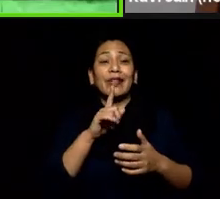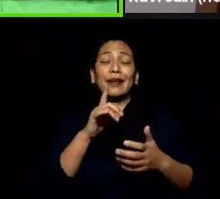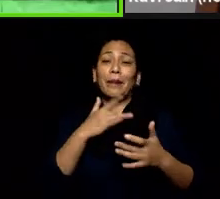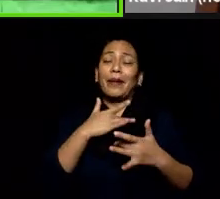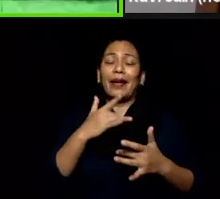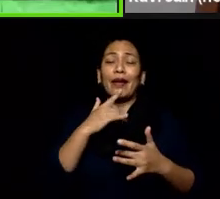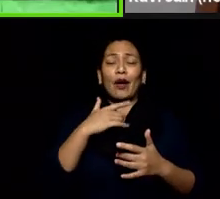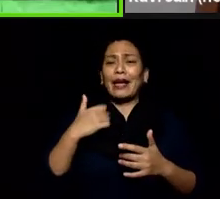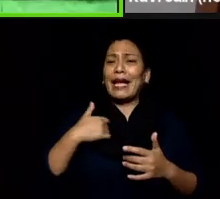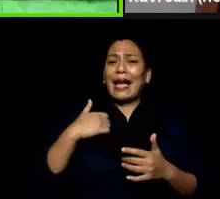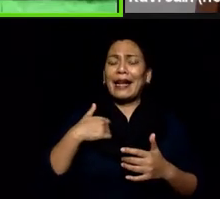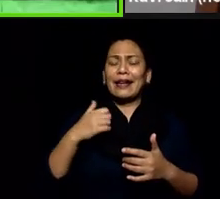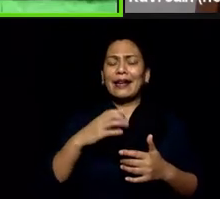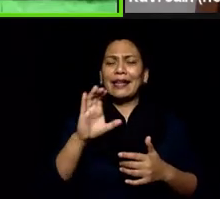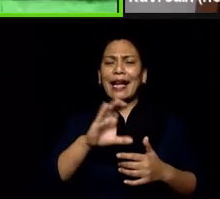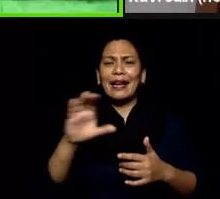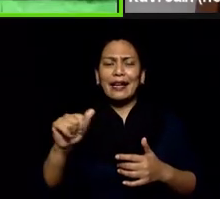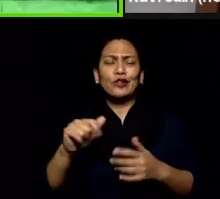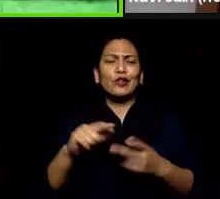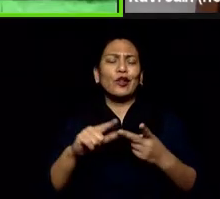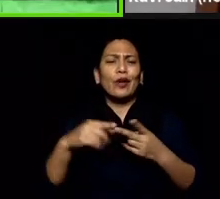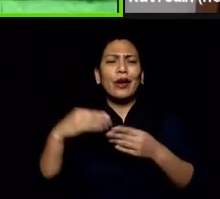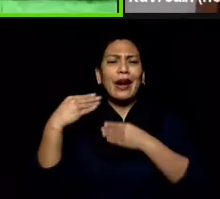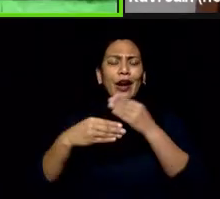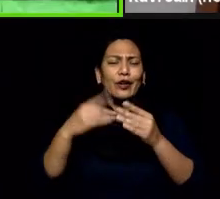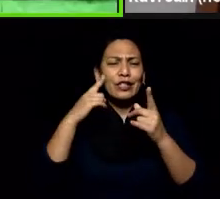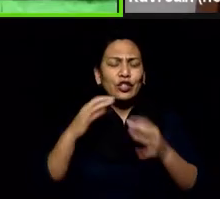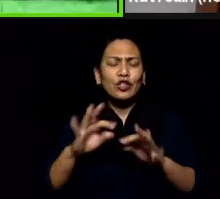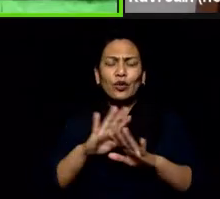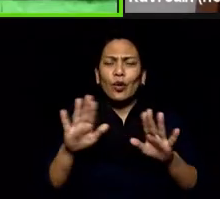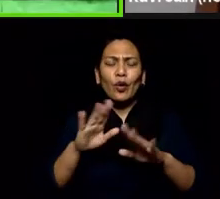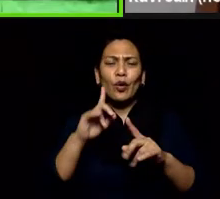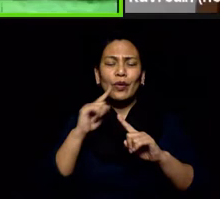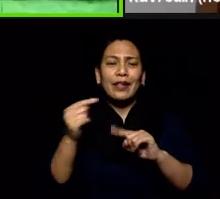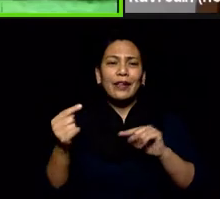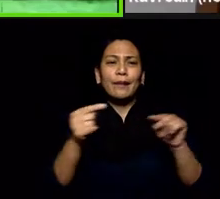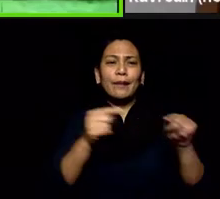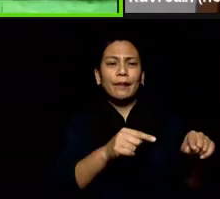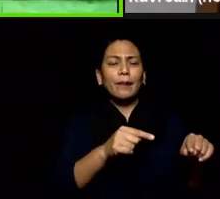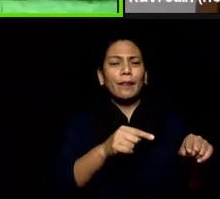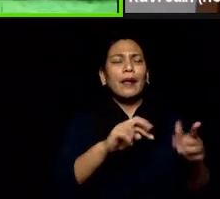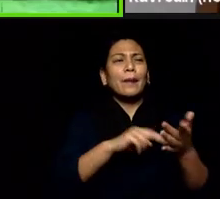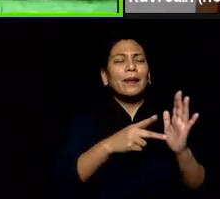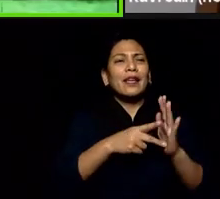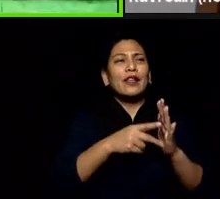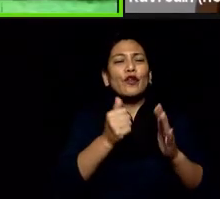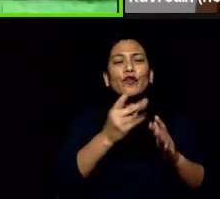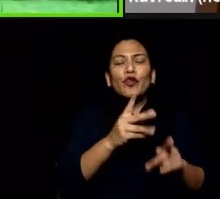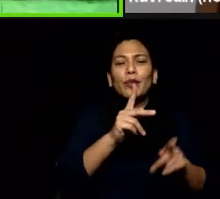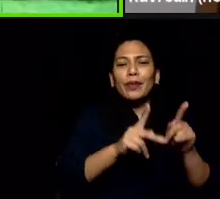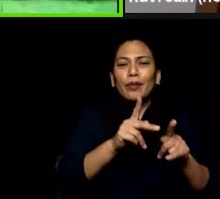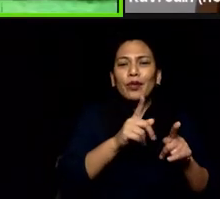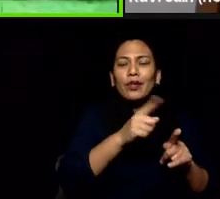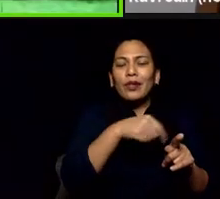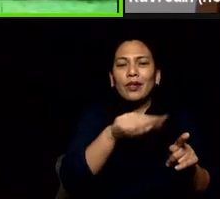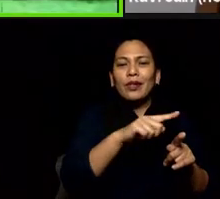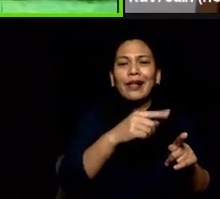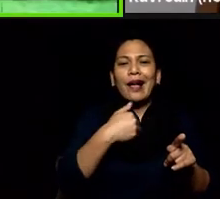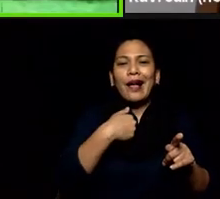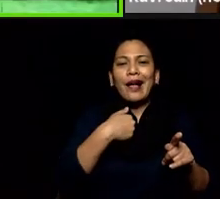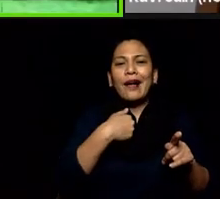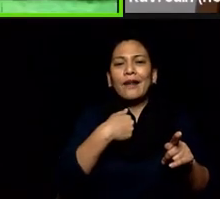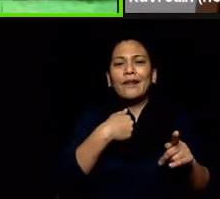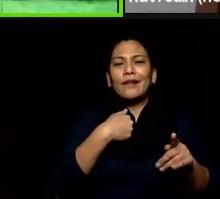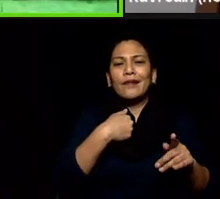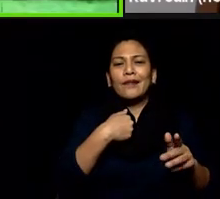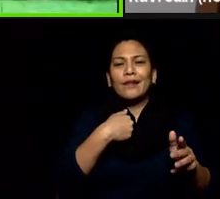or a Heritage decision that you know, because then it's still held in the same few people who are doing